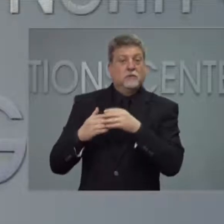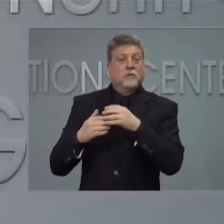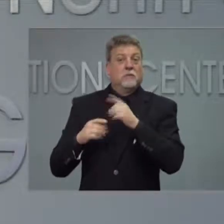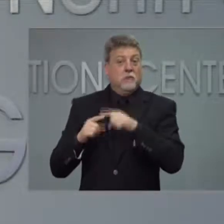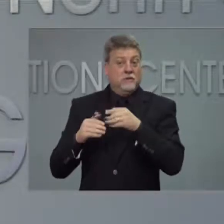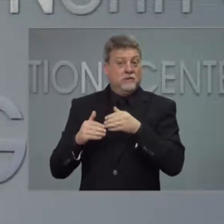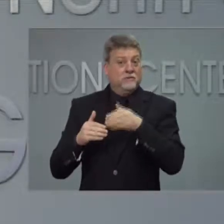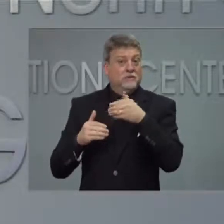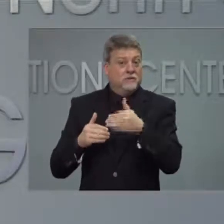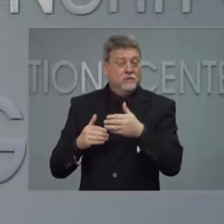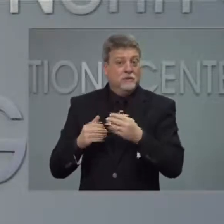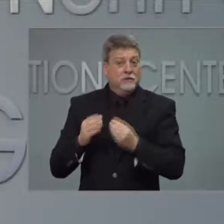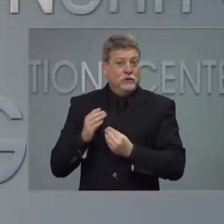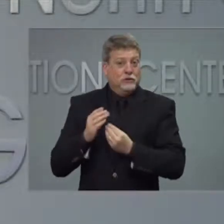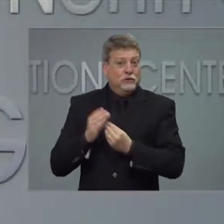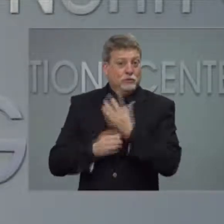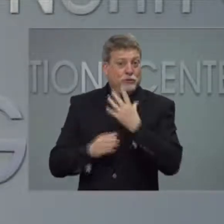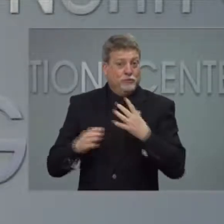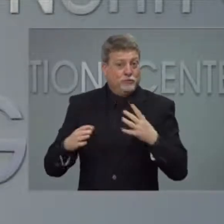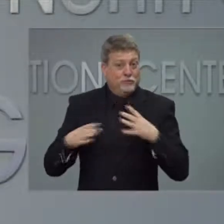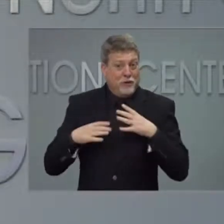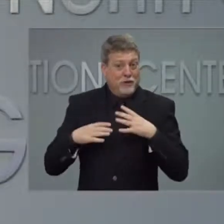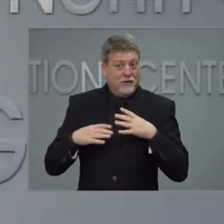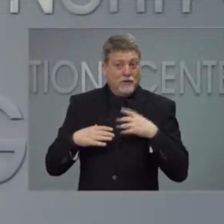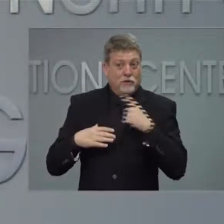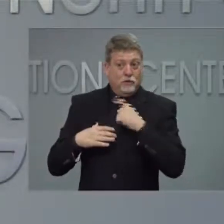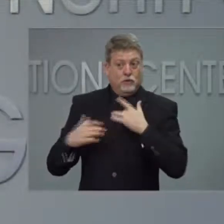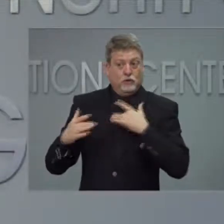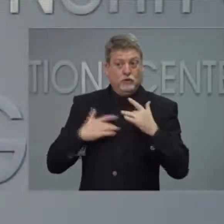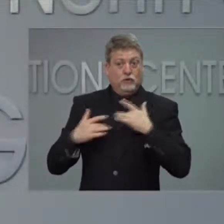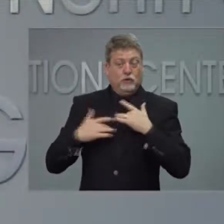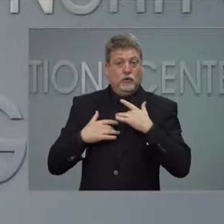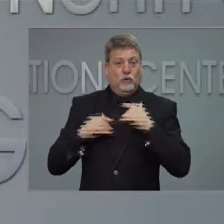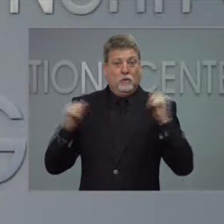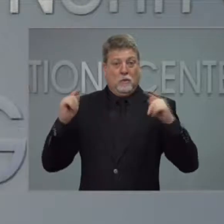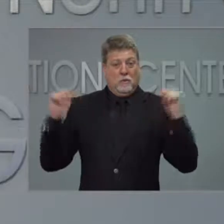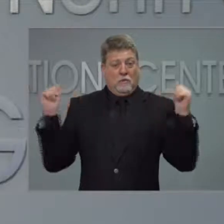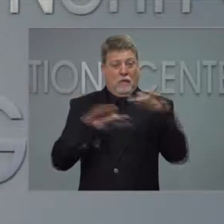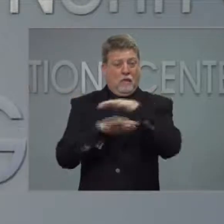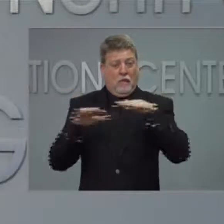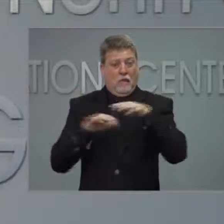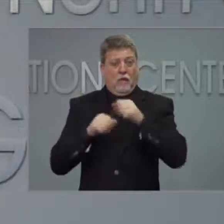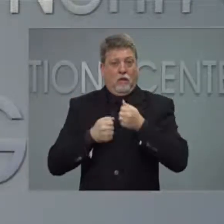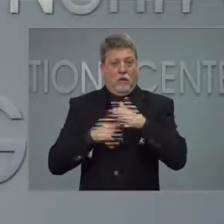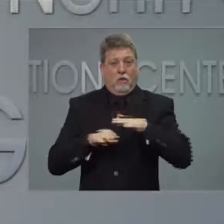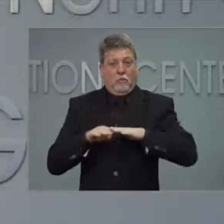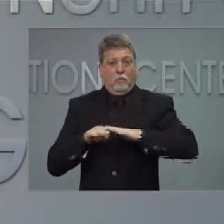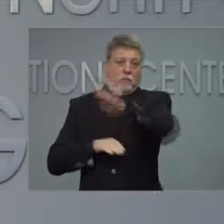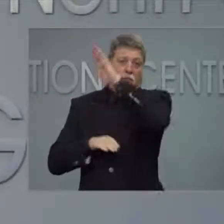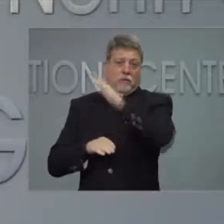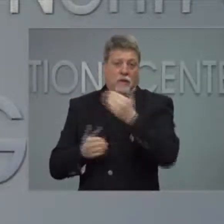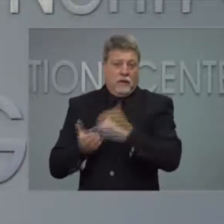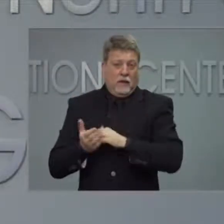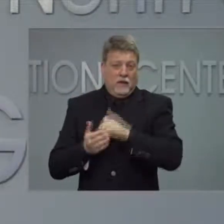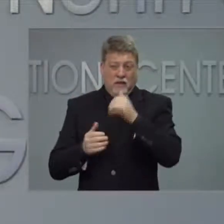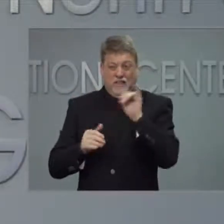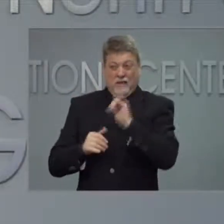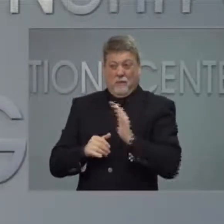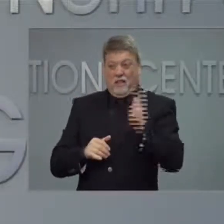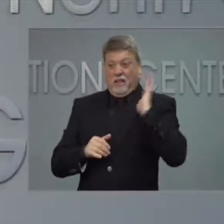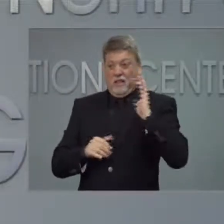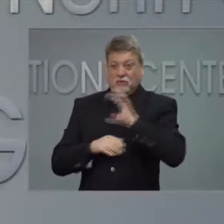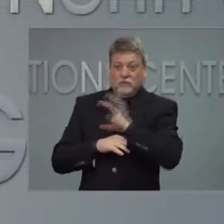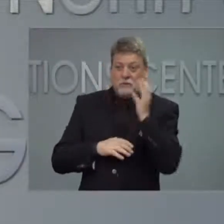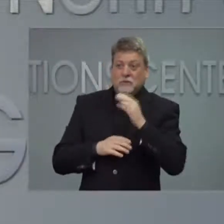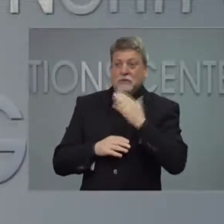all concerned about another surge like we saw post-Thanksgiving, post-Christmas? You know, we've